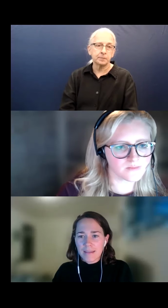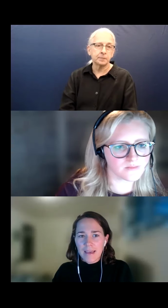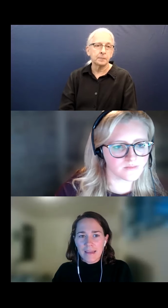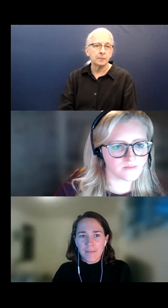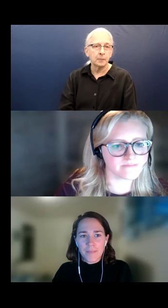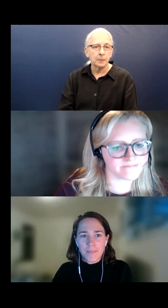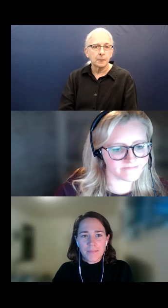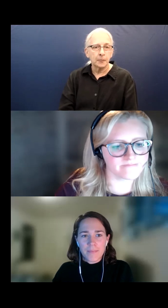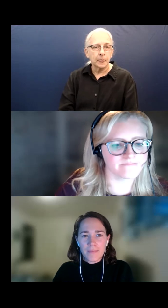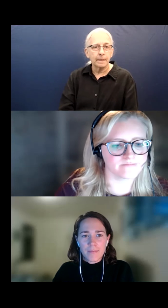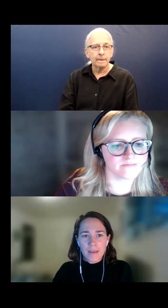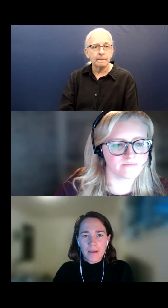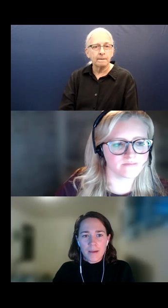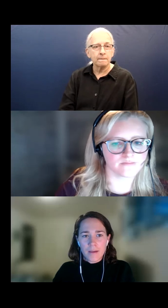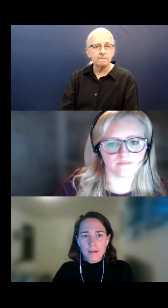Thanks, Kelly.